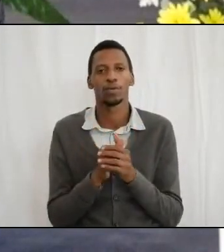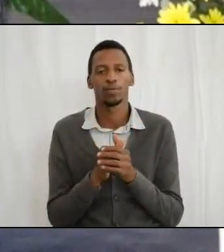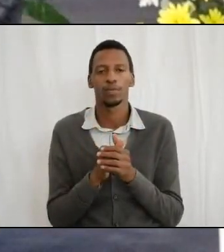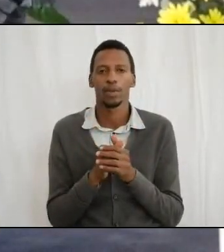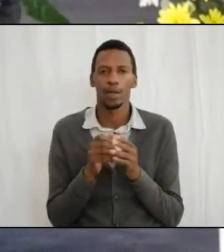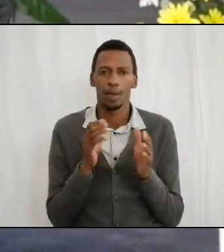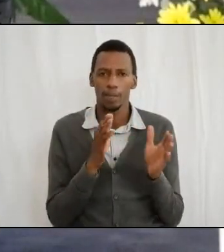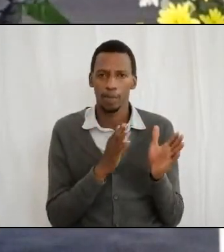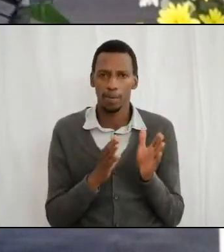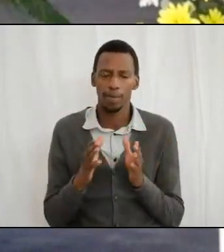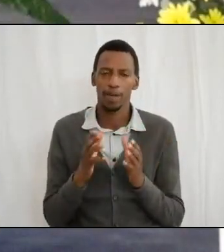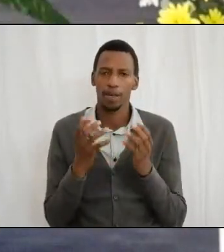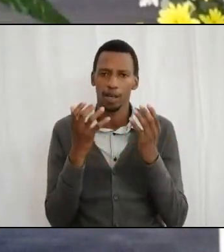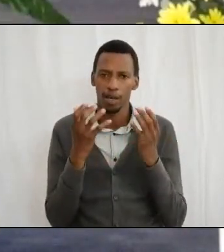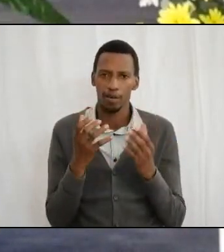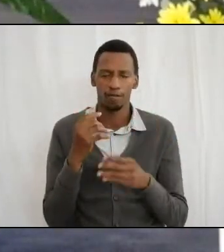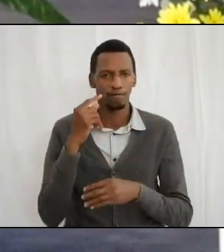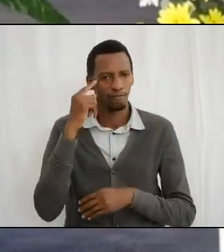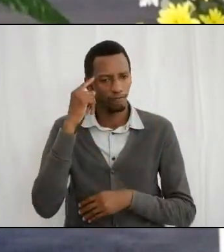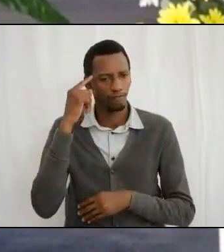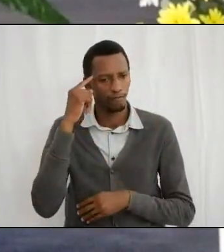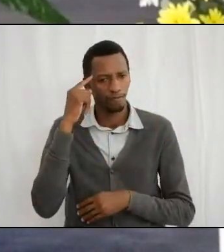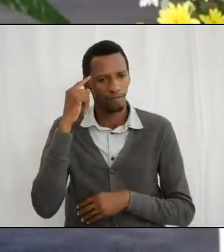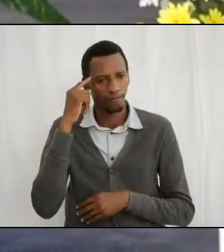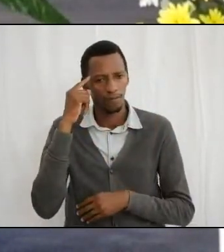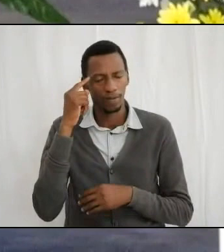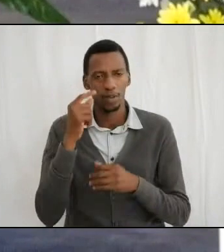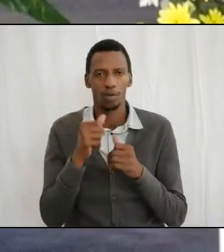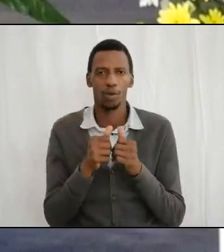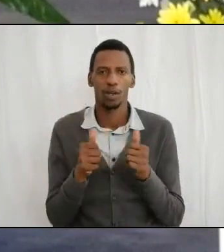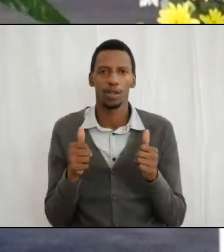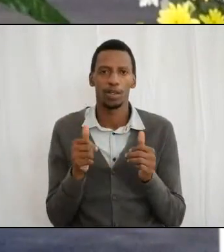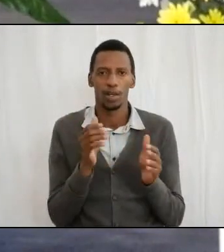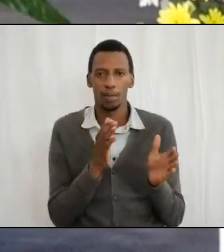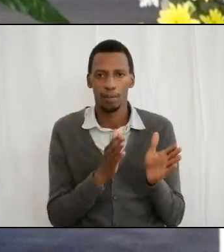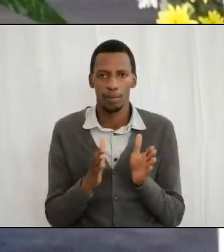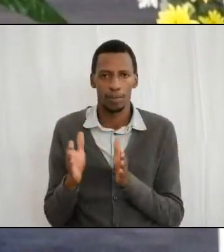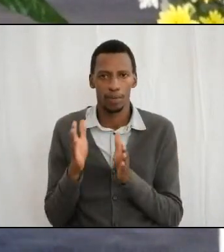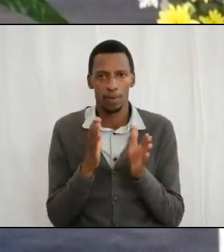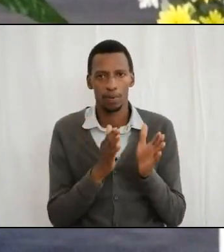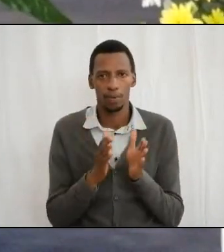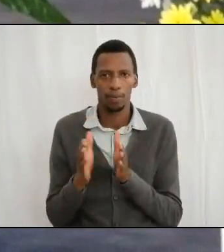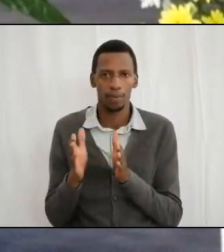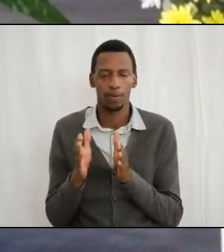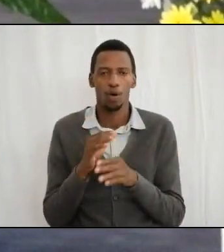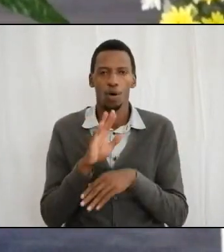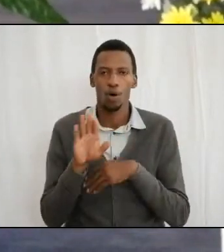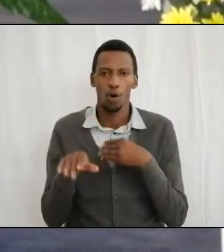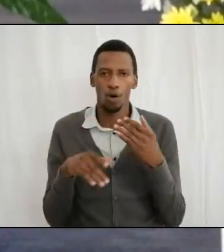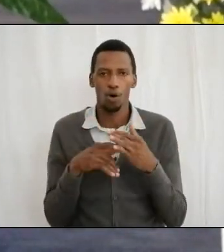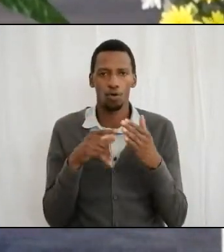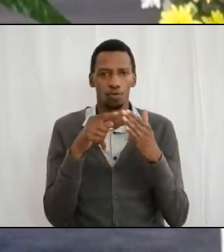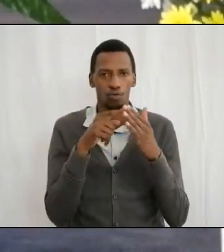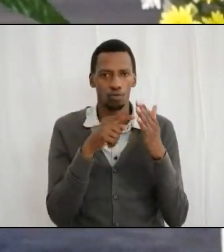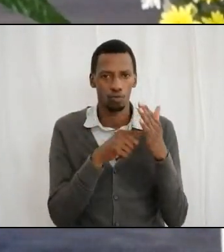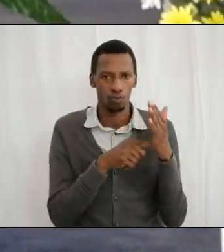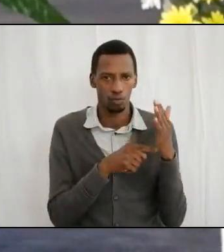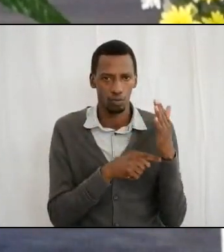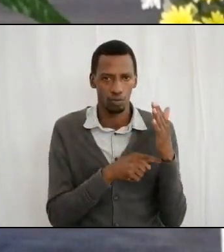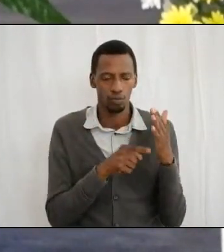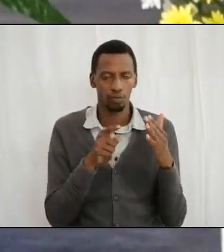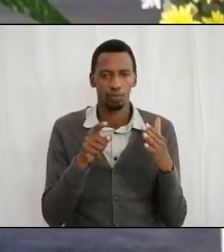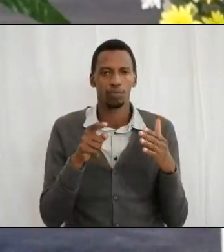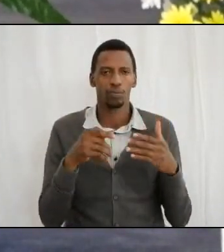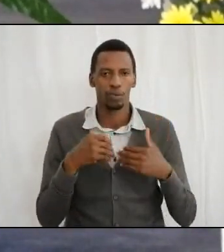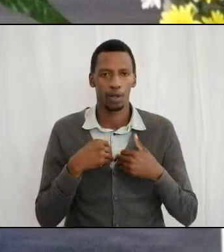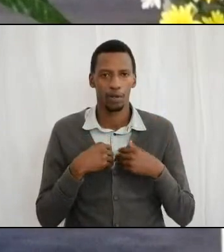prepare, think things through, and make preparation for all the details that you can possibly